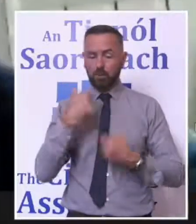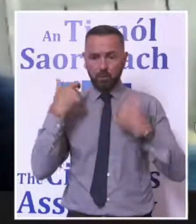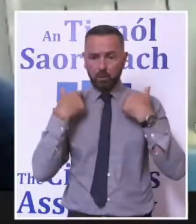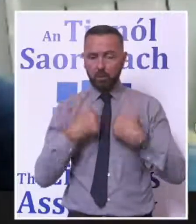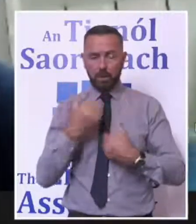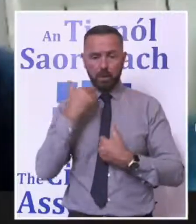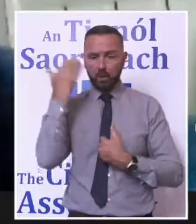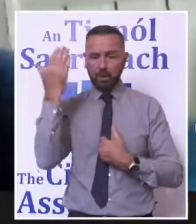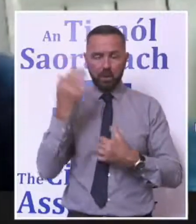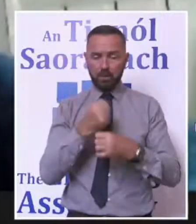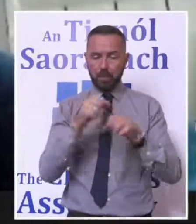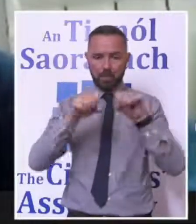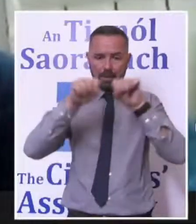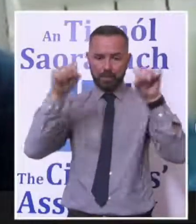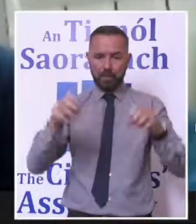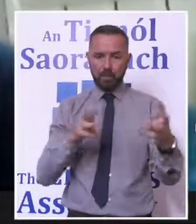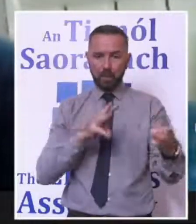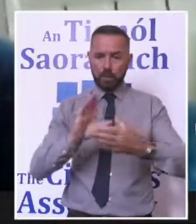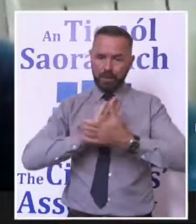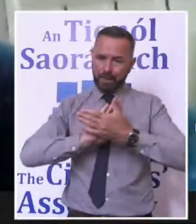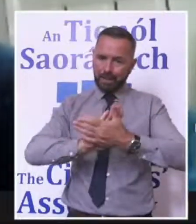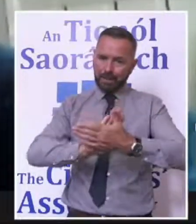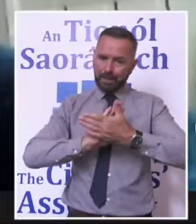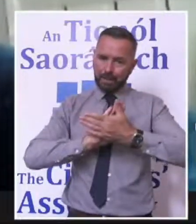the system has worked against him.